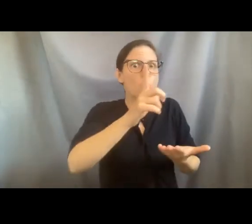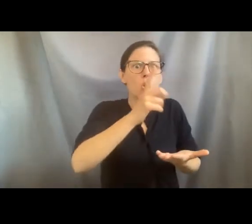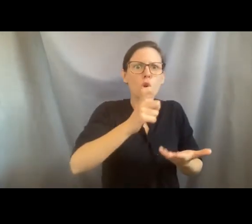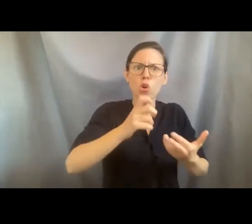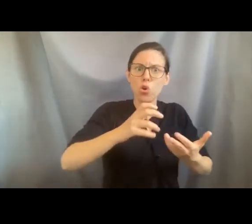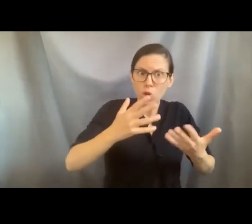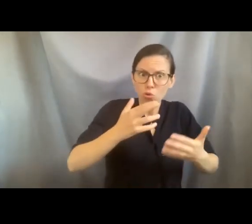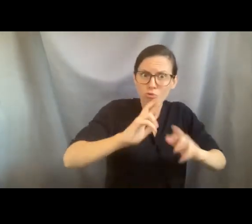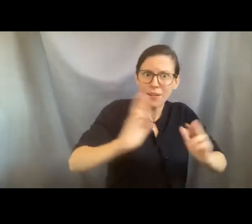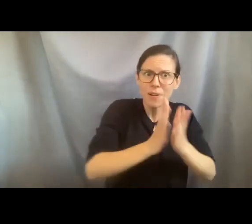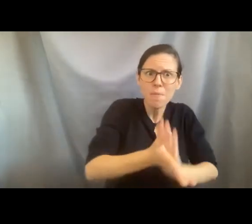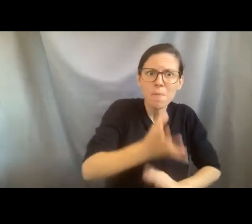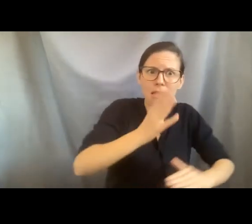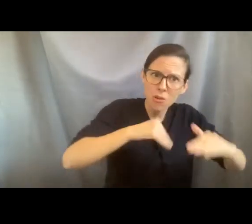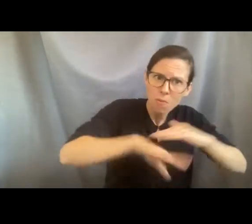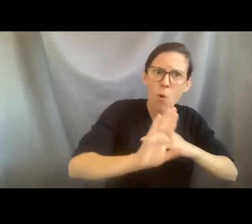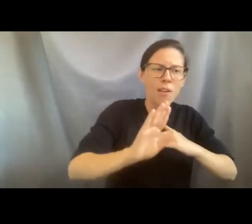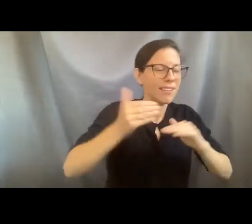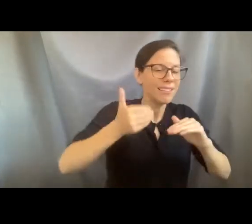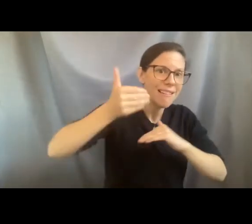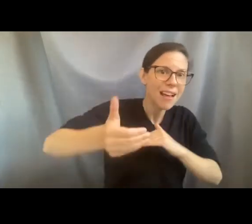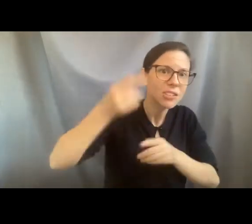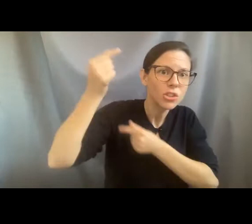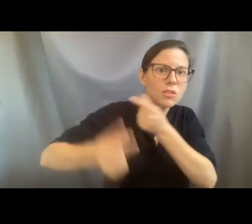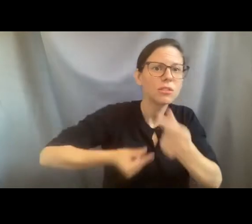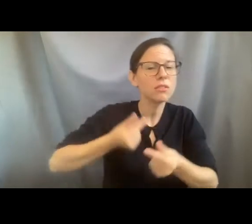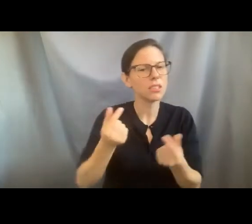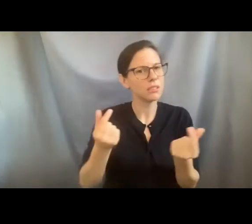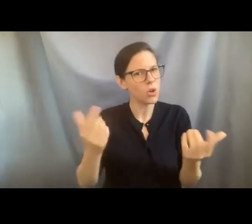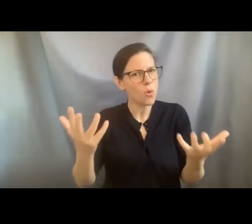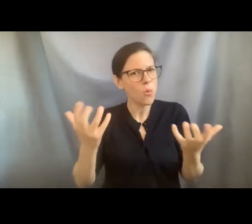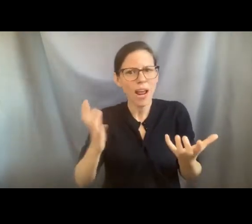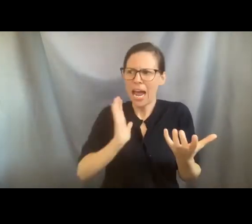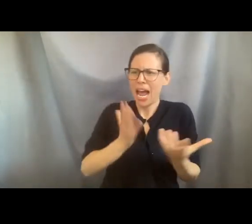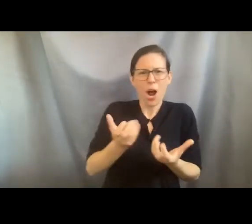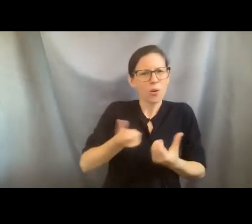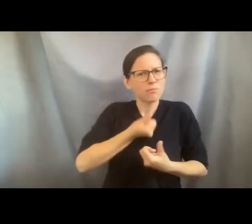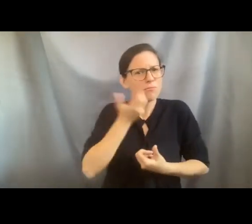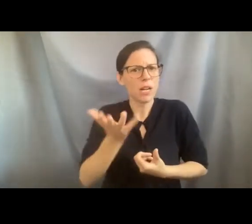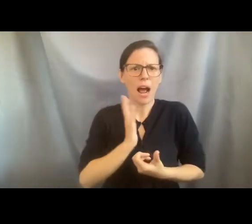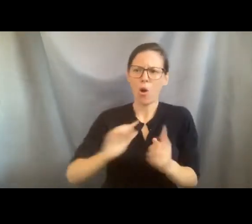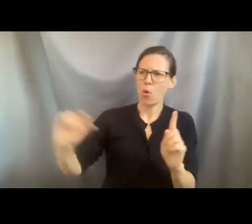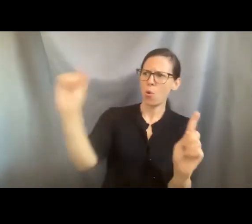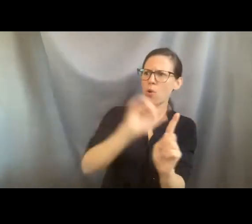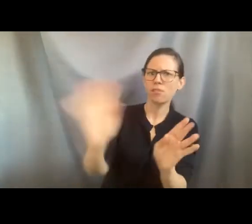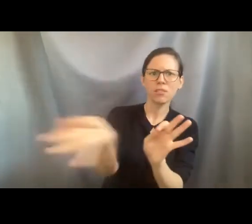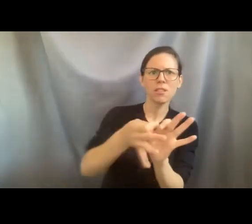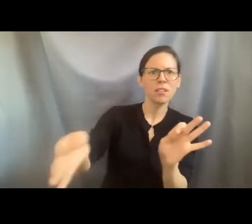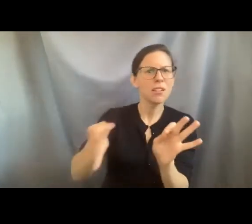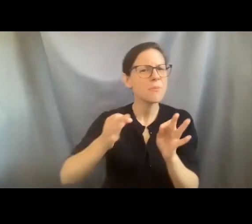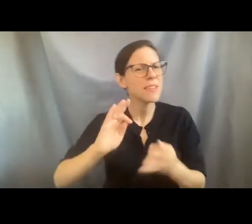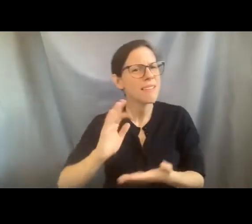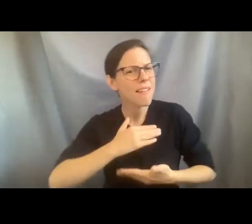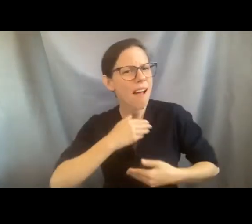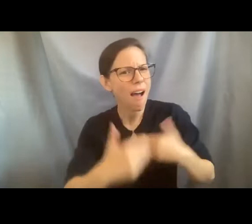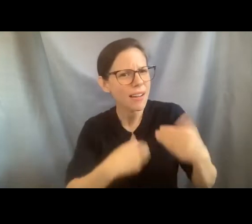our words be kind. Let them be understanding. and let them to continue to be